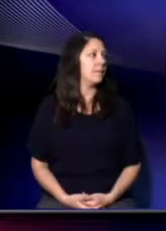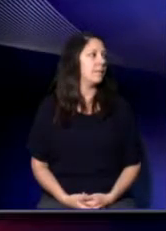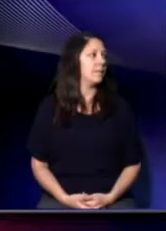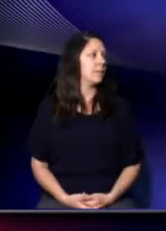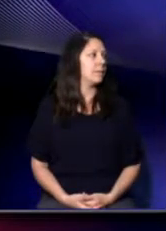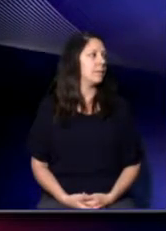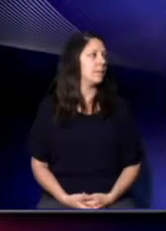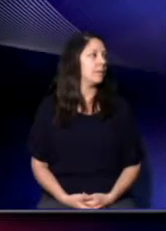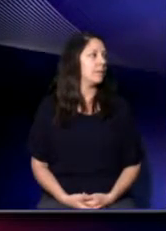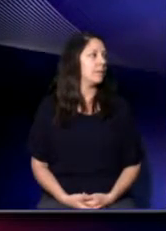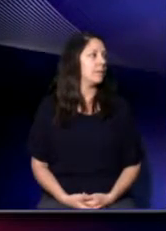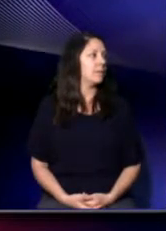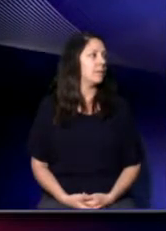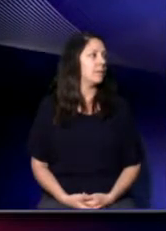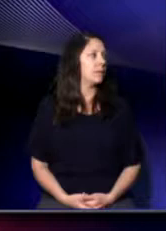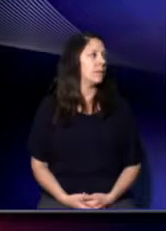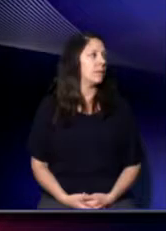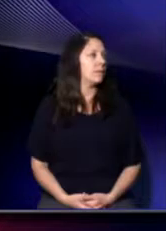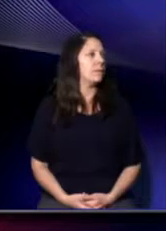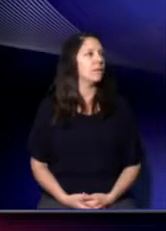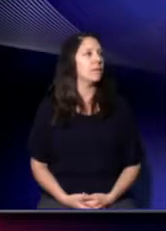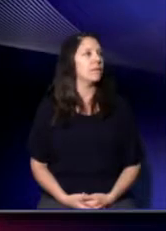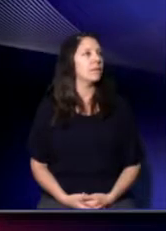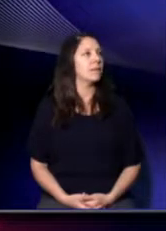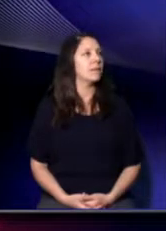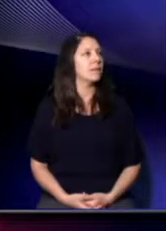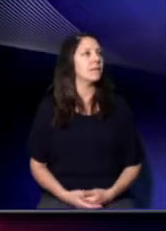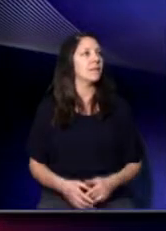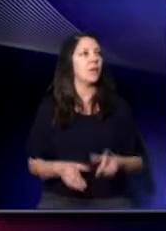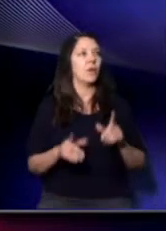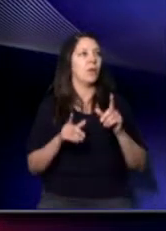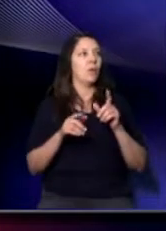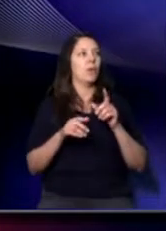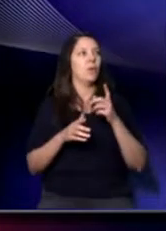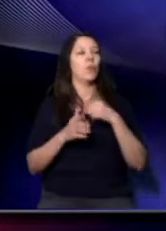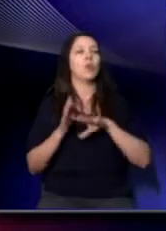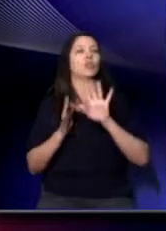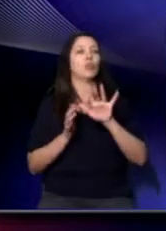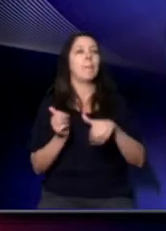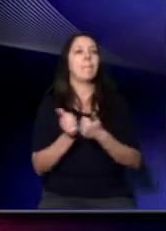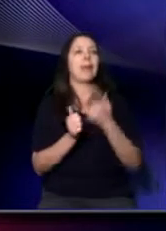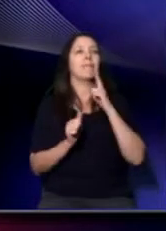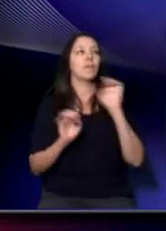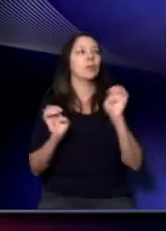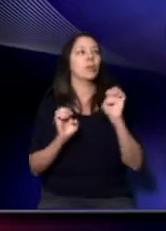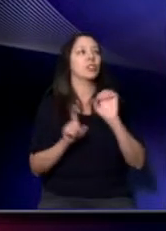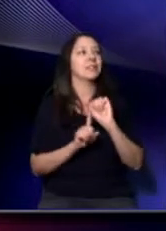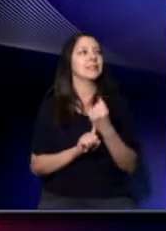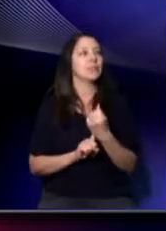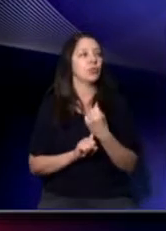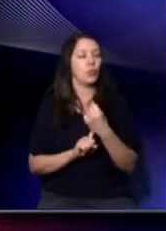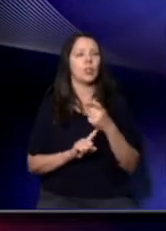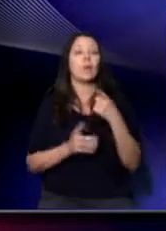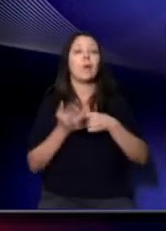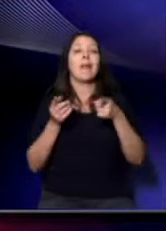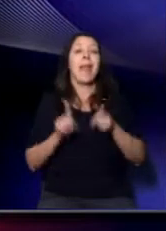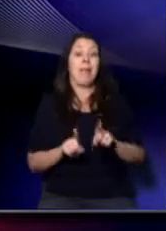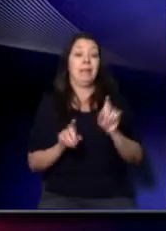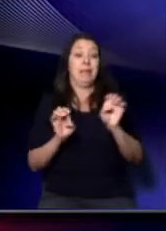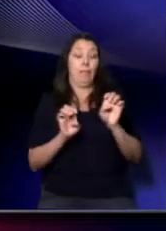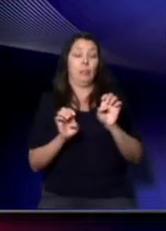emergency communicated? Is that through a lockdown system? What is your backup way of communicating if something does happen?